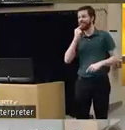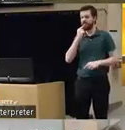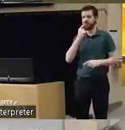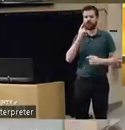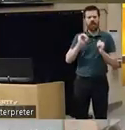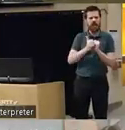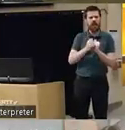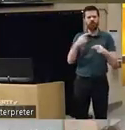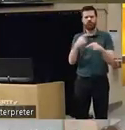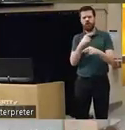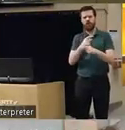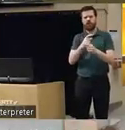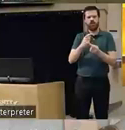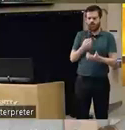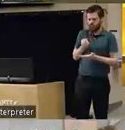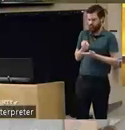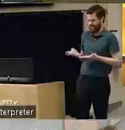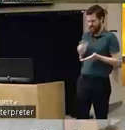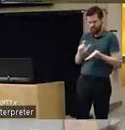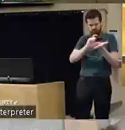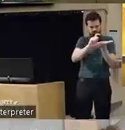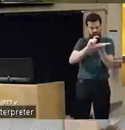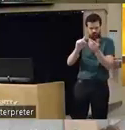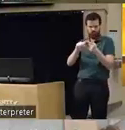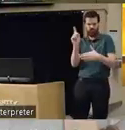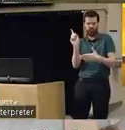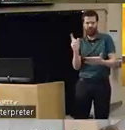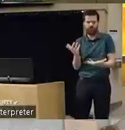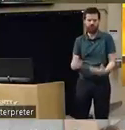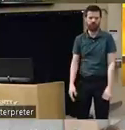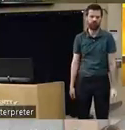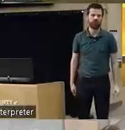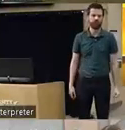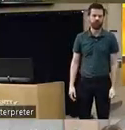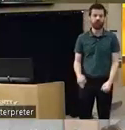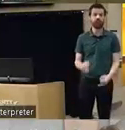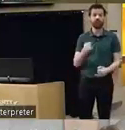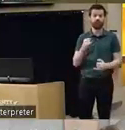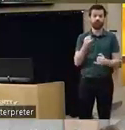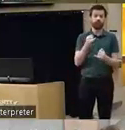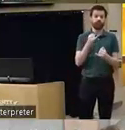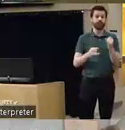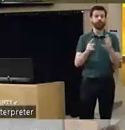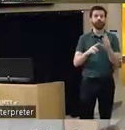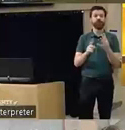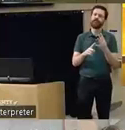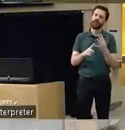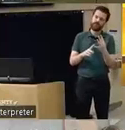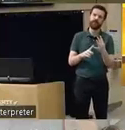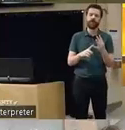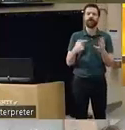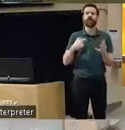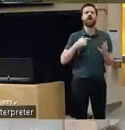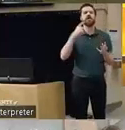correctly allocate the resources. And the last piece is really around the cultural change, which I think I